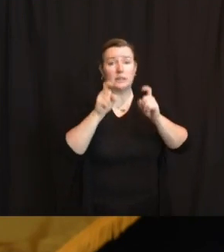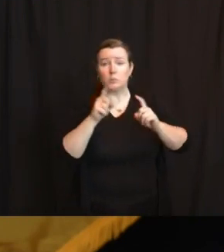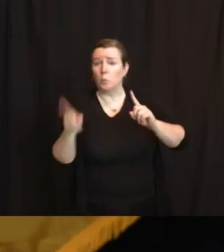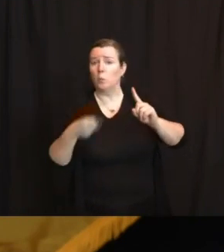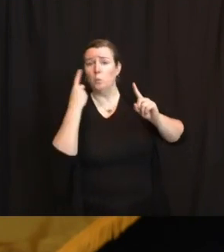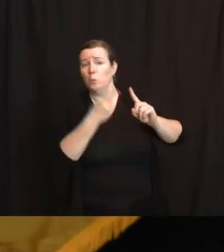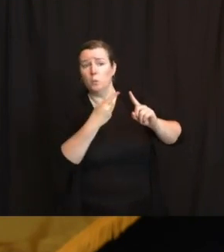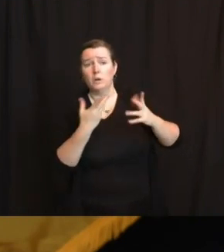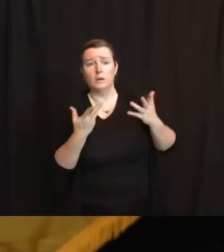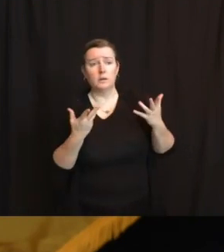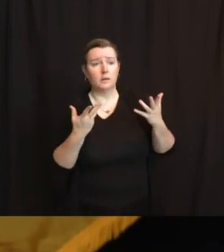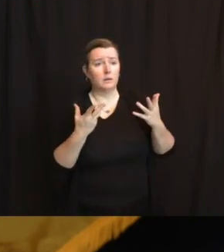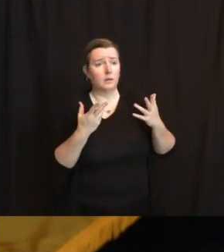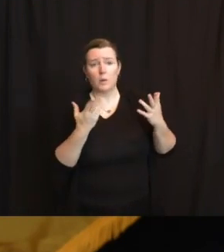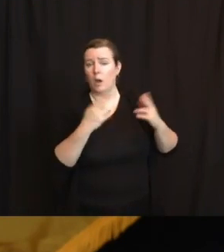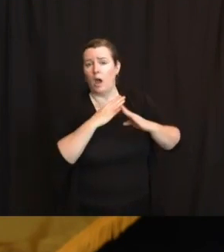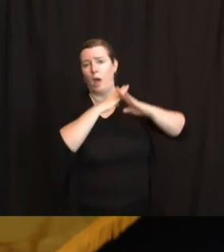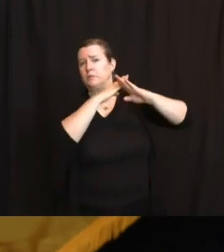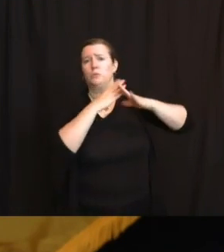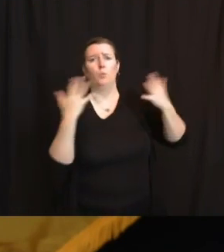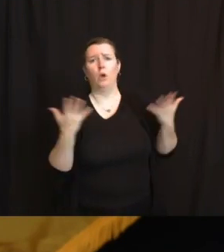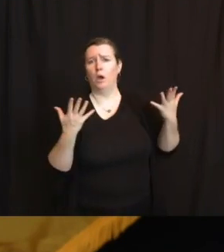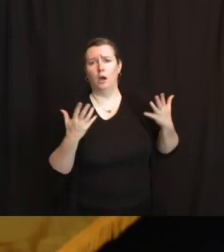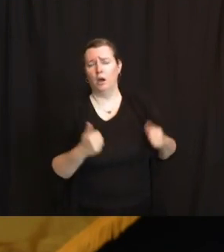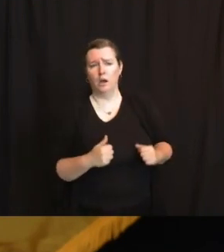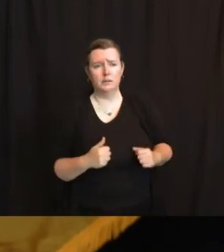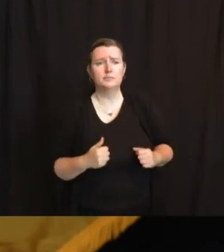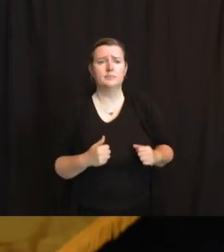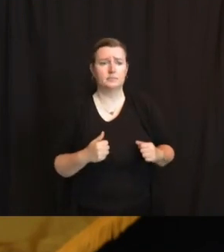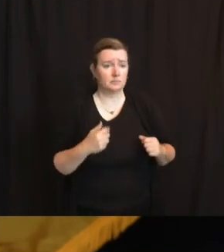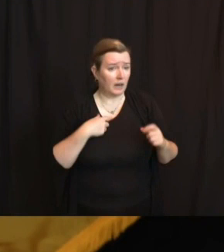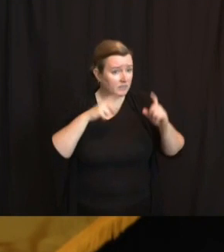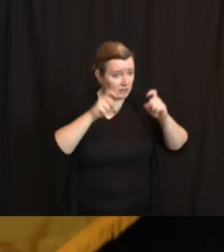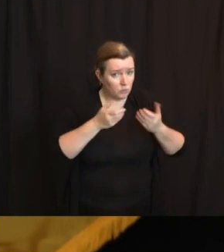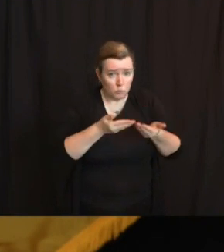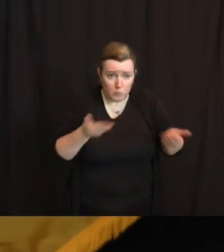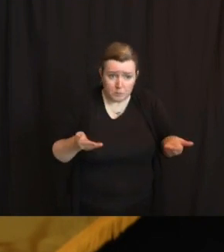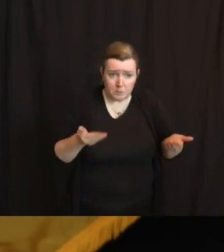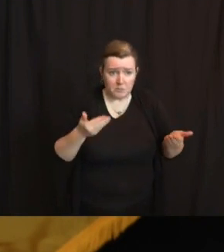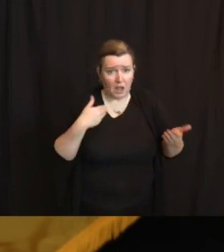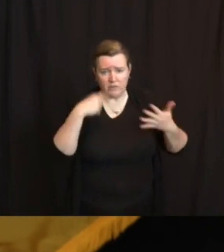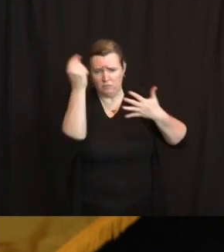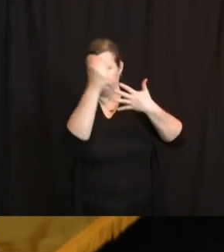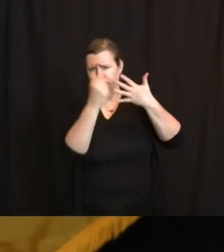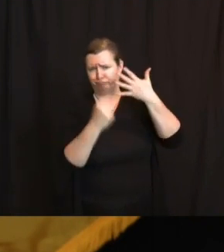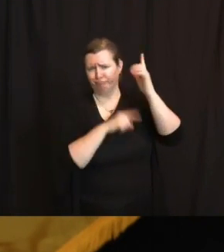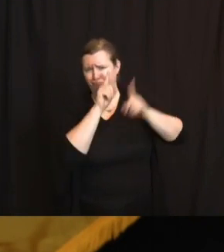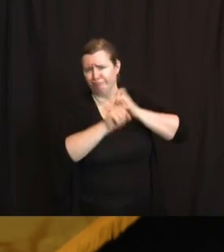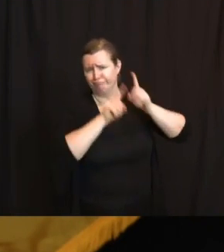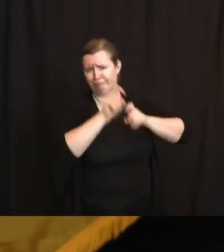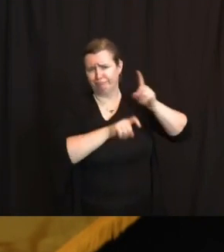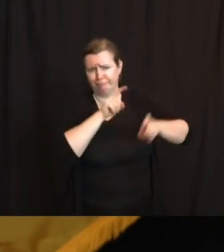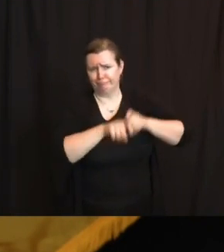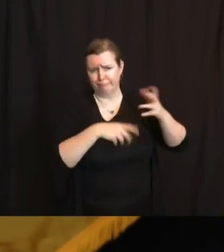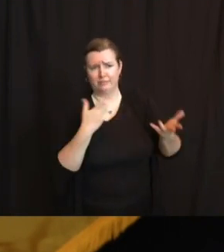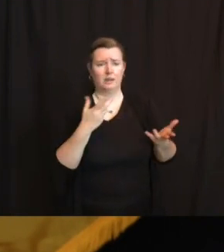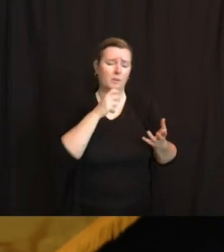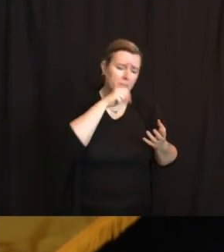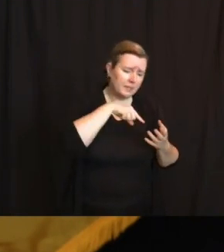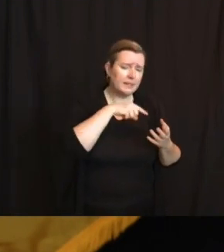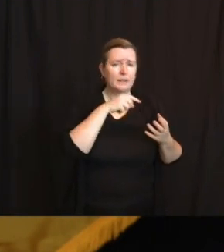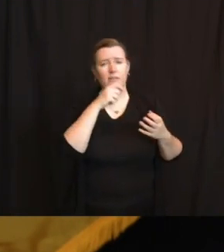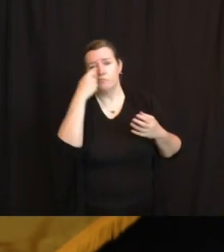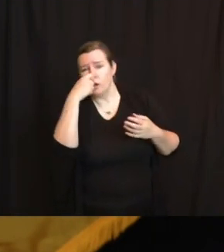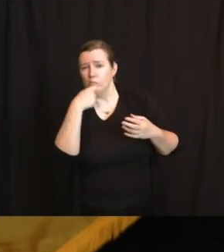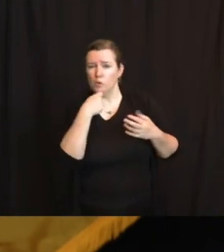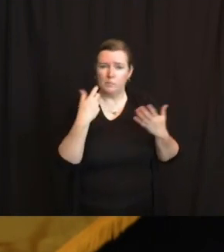obstacles are you seeing? Do you have test supplies? And what type of test are you doing? And how can we support